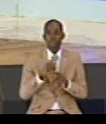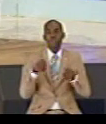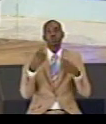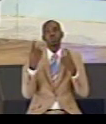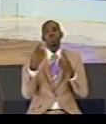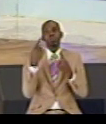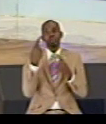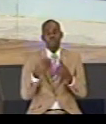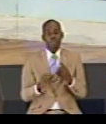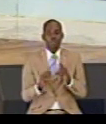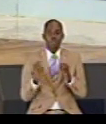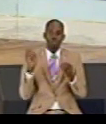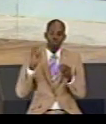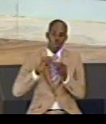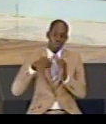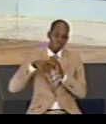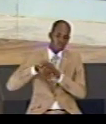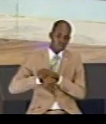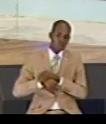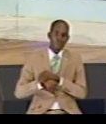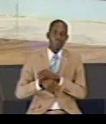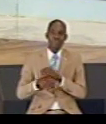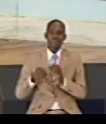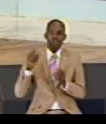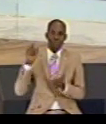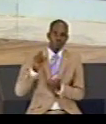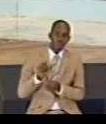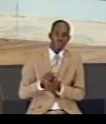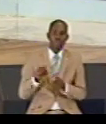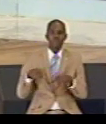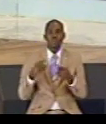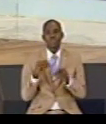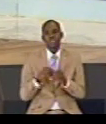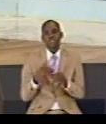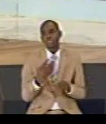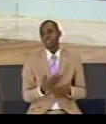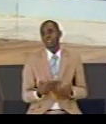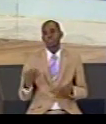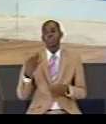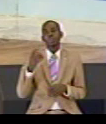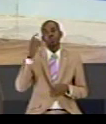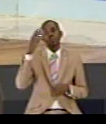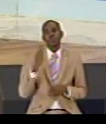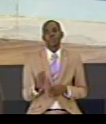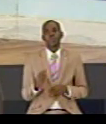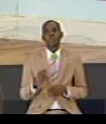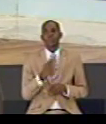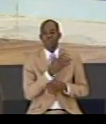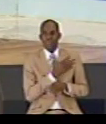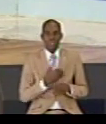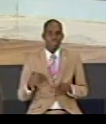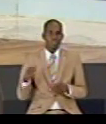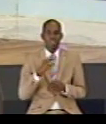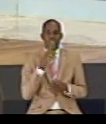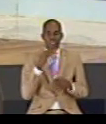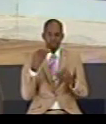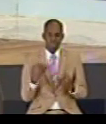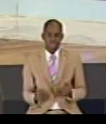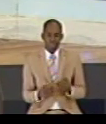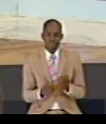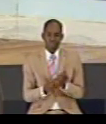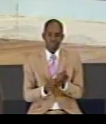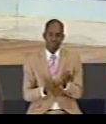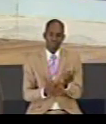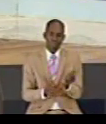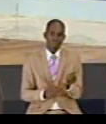lower they go in the things of God. And they reserve, and then they come back, they're retreating, they're getting less.